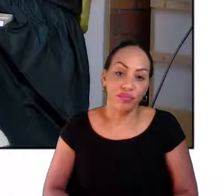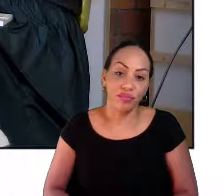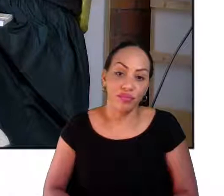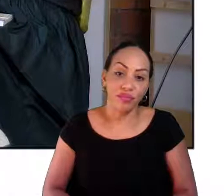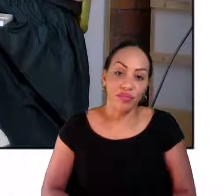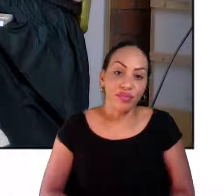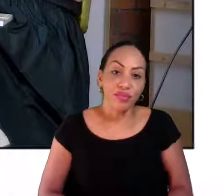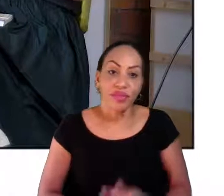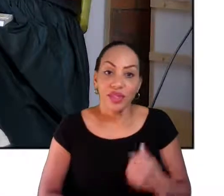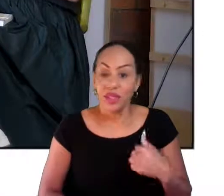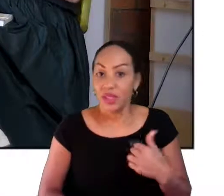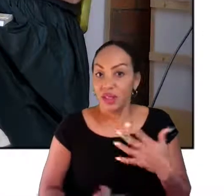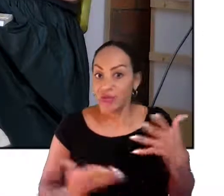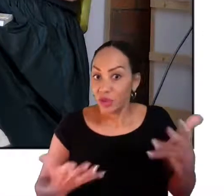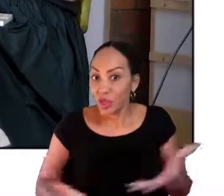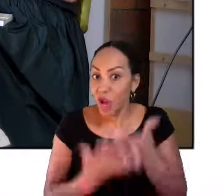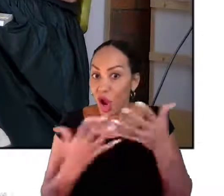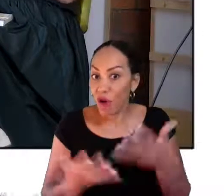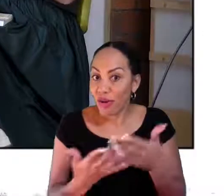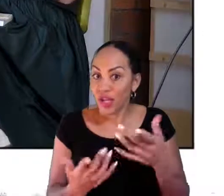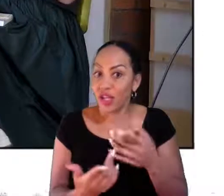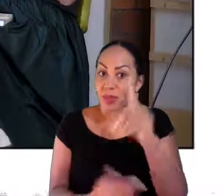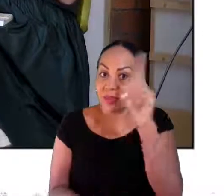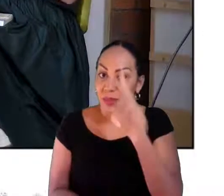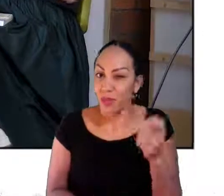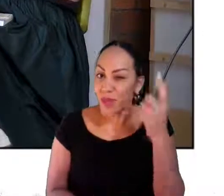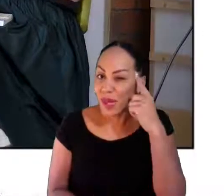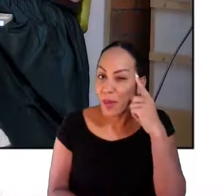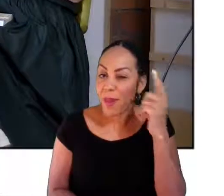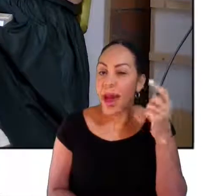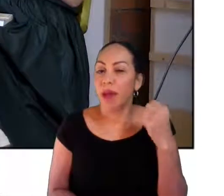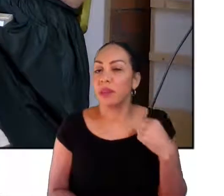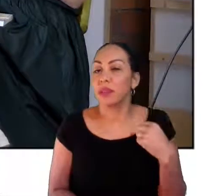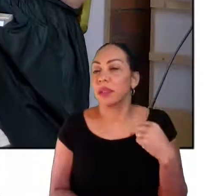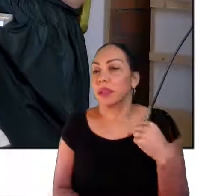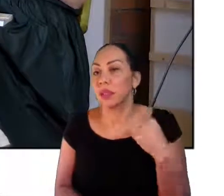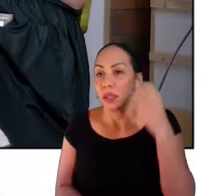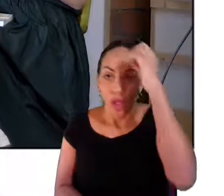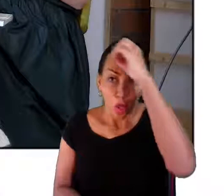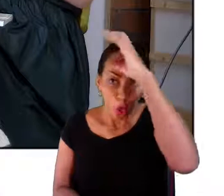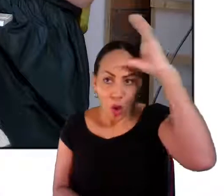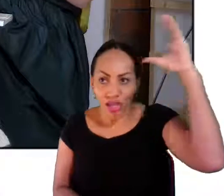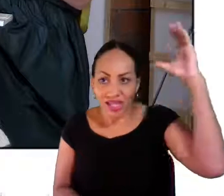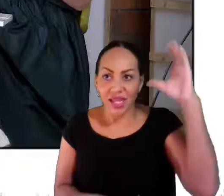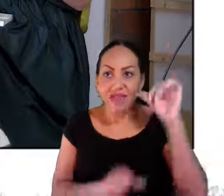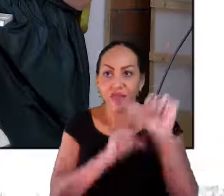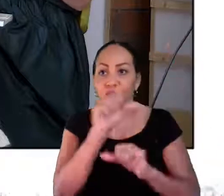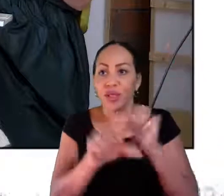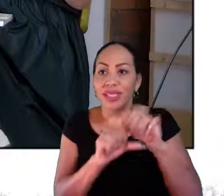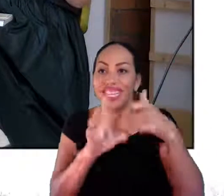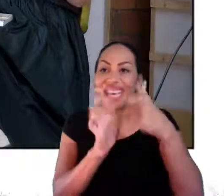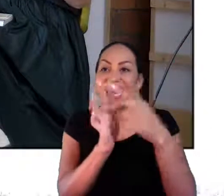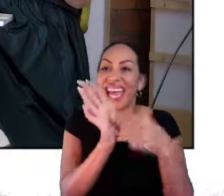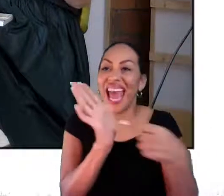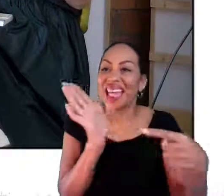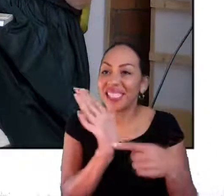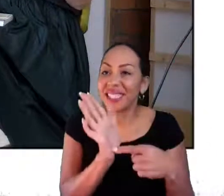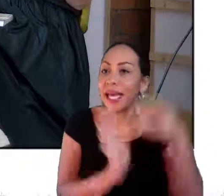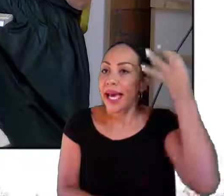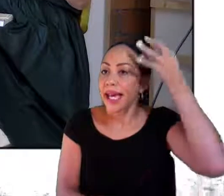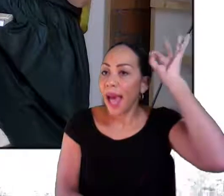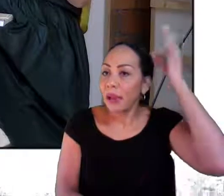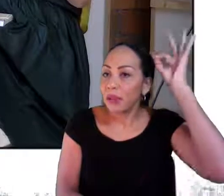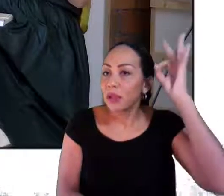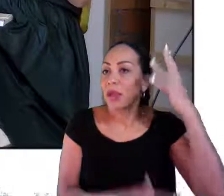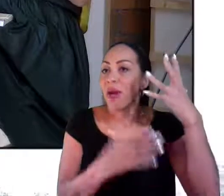approaches. Kent Council has a toolkit for schools, for example. Microsoft have their inclusive